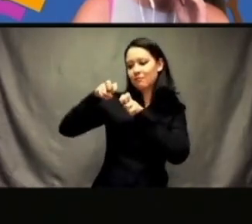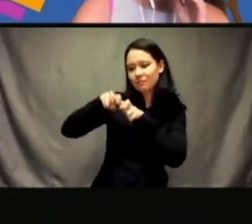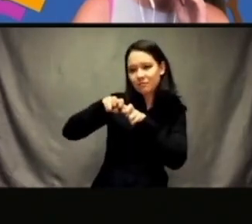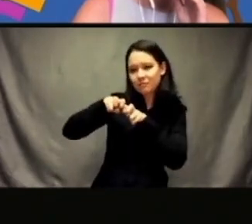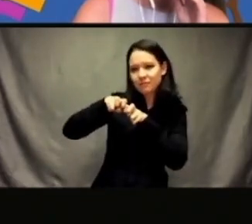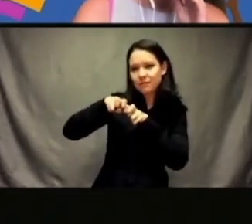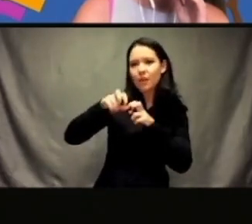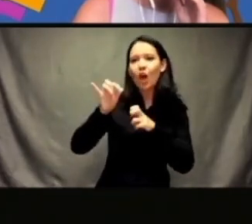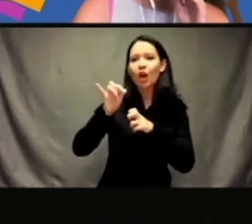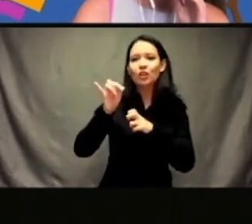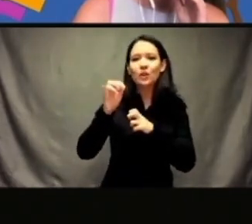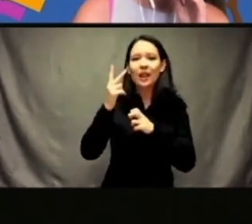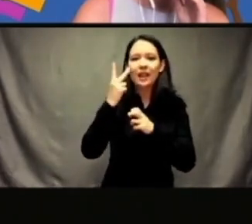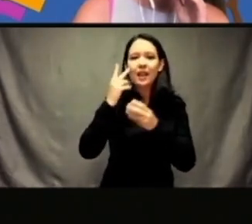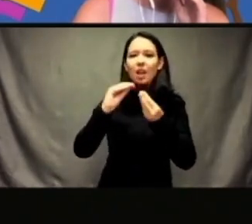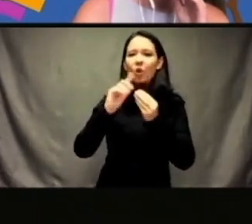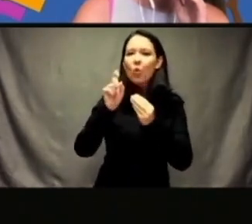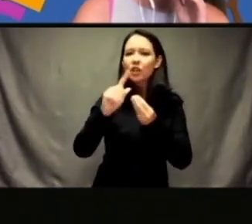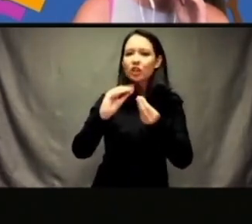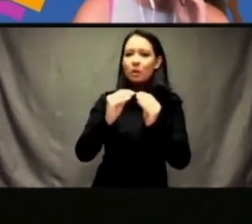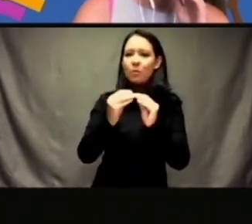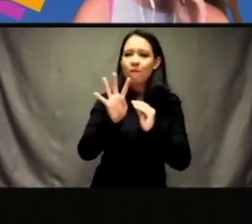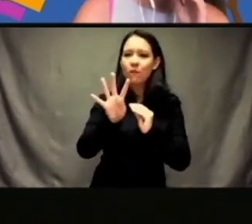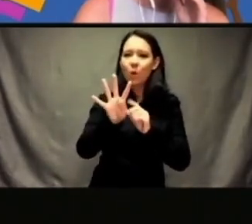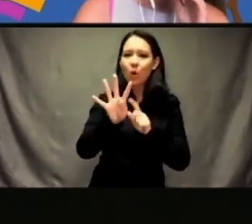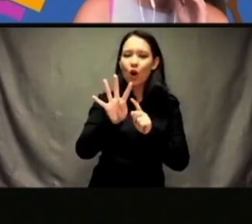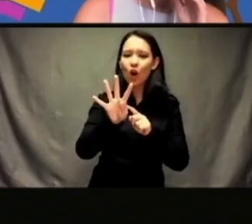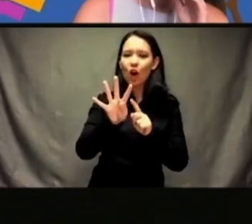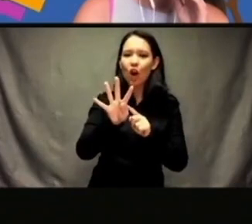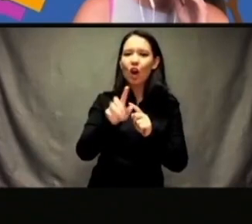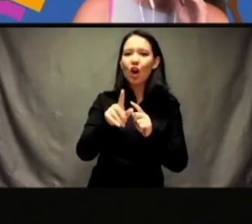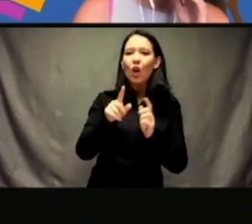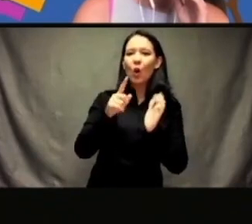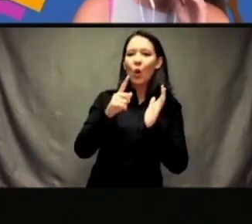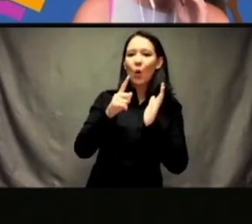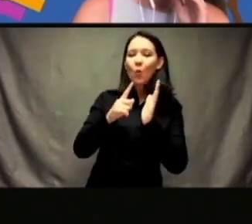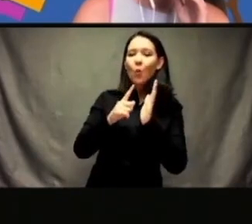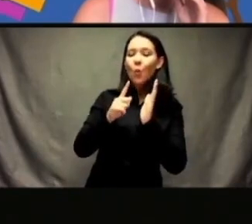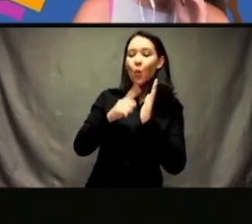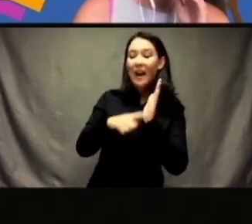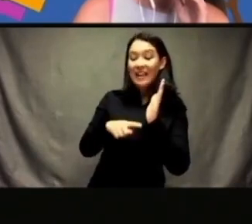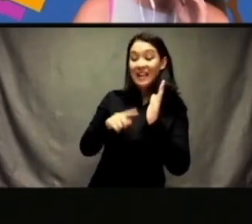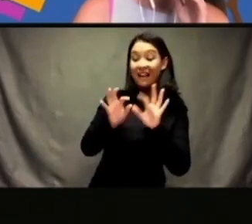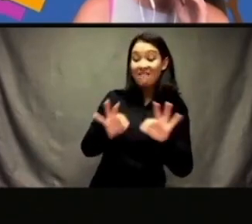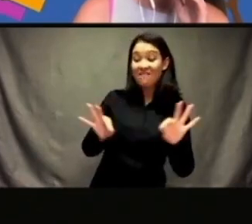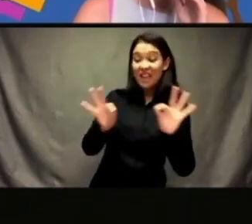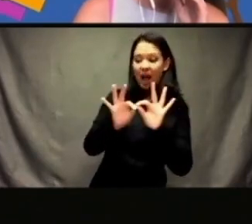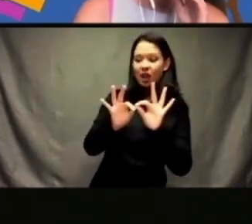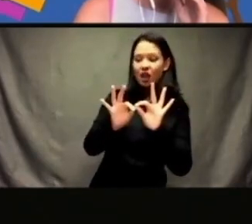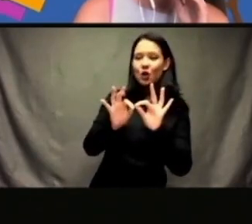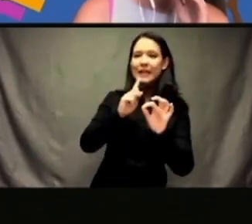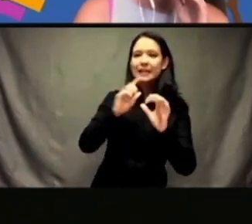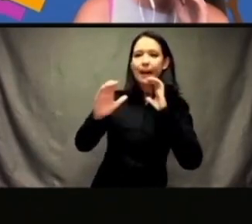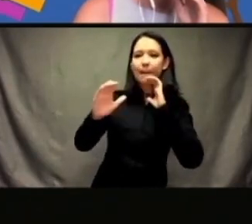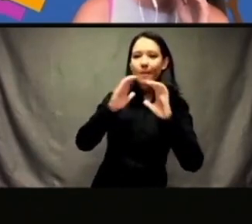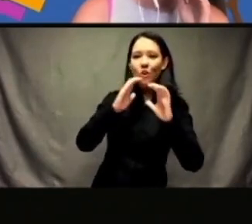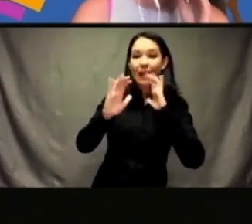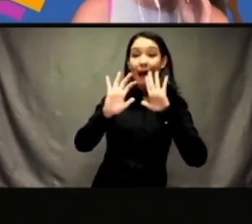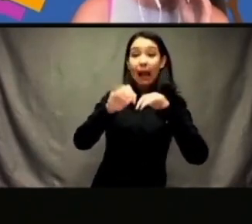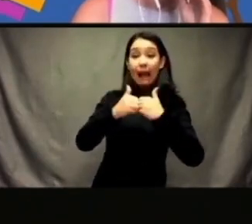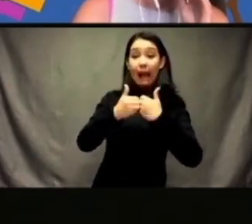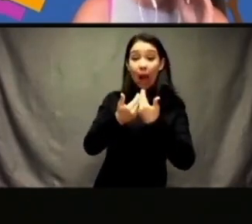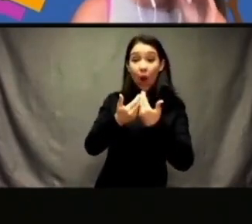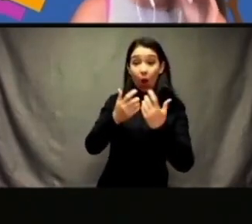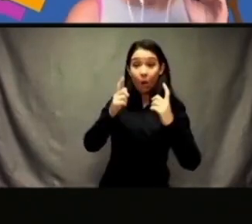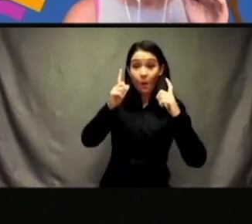thinking about number four, what is valued and communicated by the facilitator. The way that this photo was taken at their